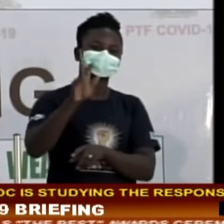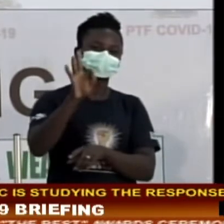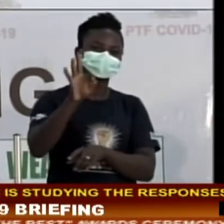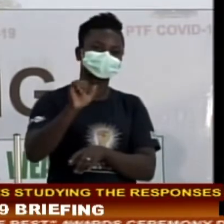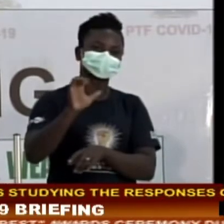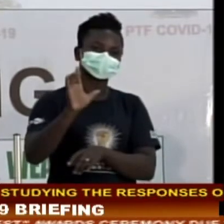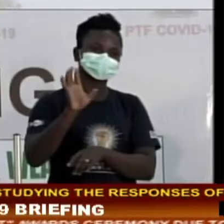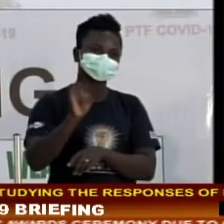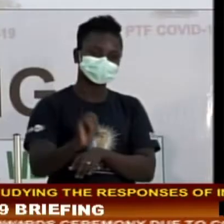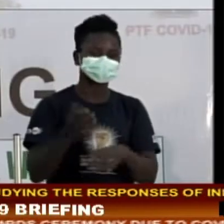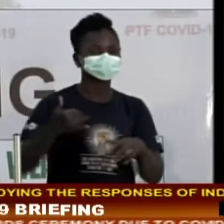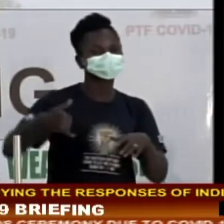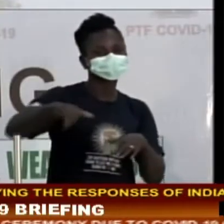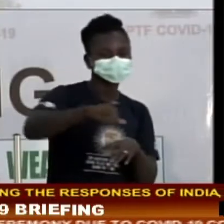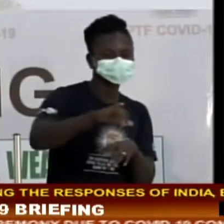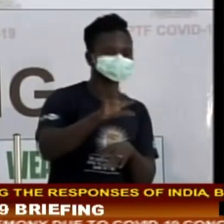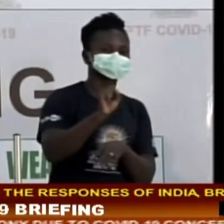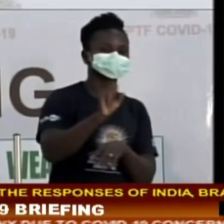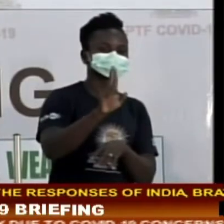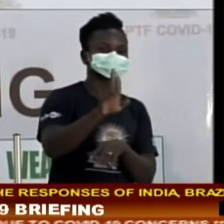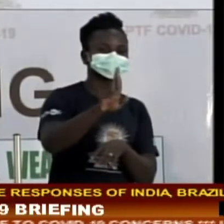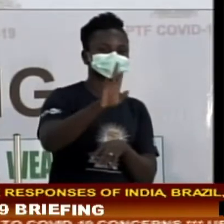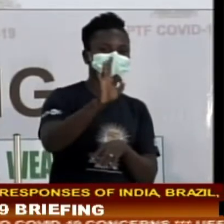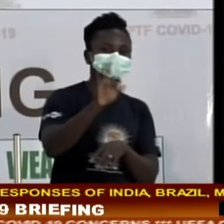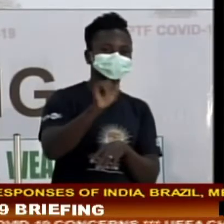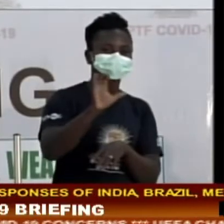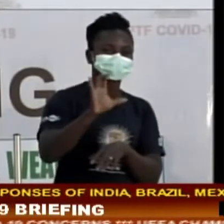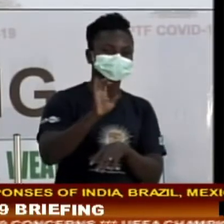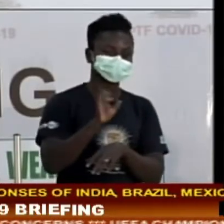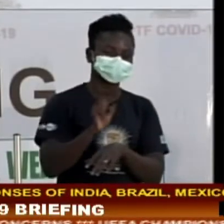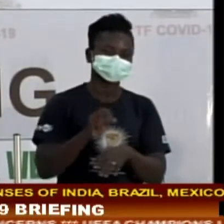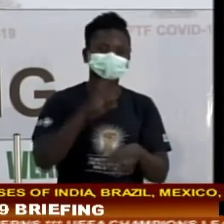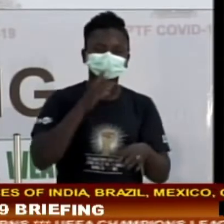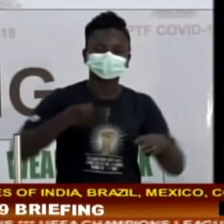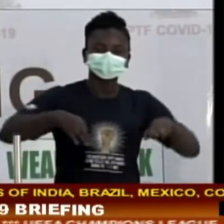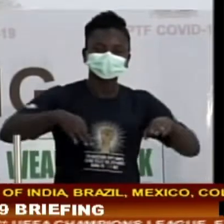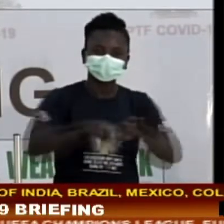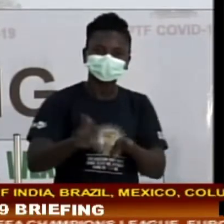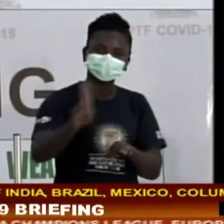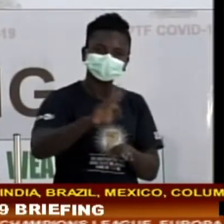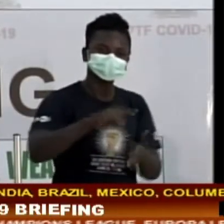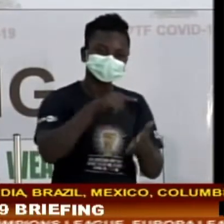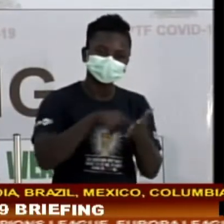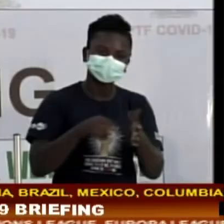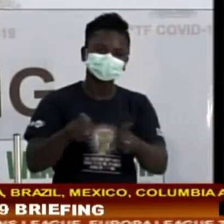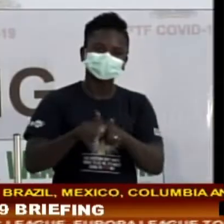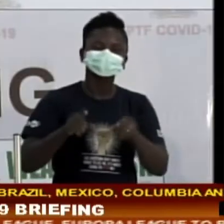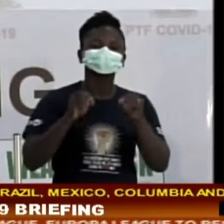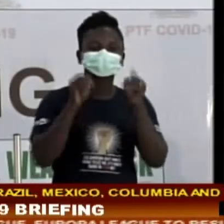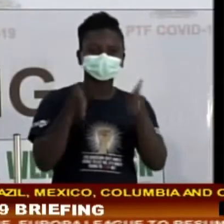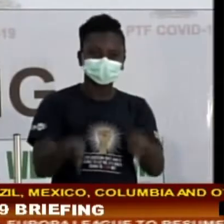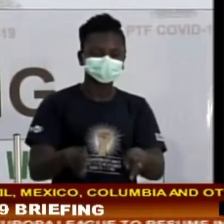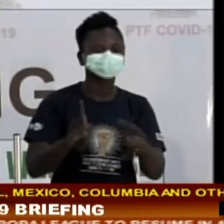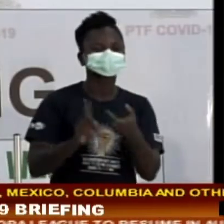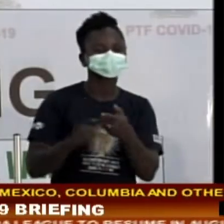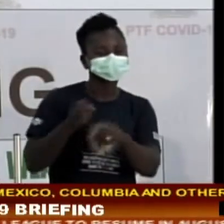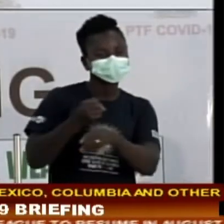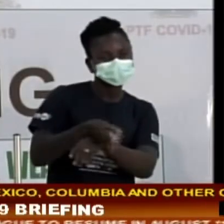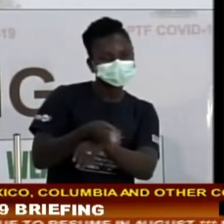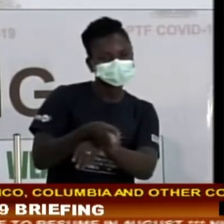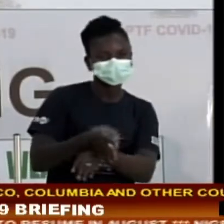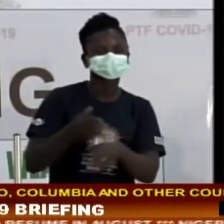but um those surfaces are important so let me just use this as an opportunity to advise you know we need to wipe our surfaces regularly